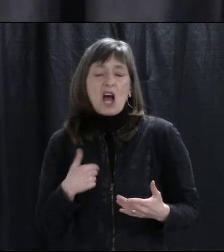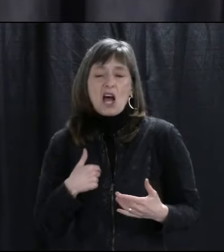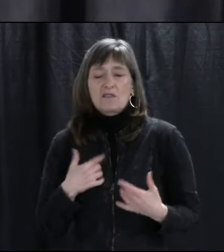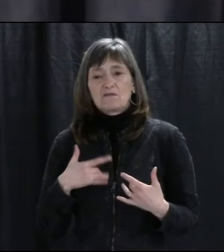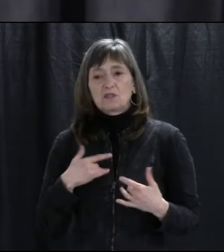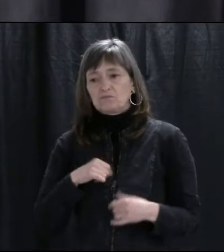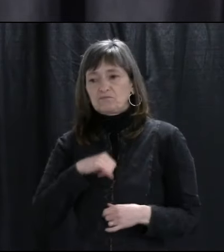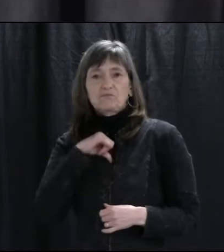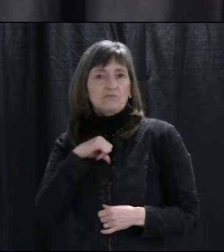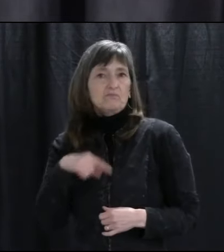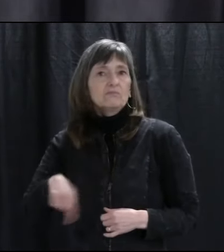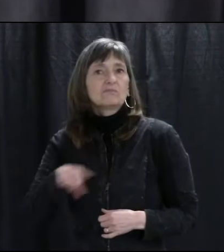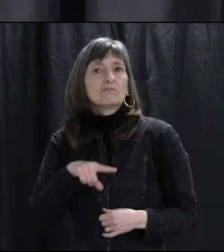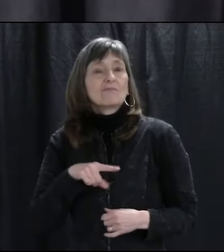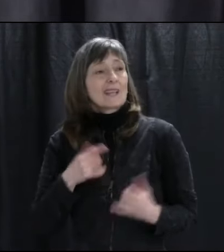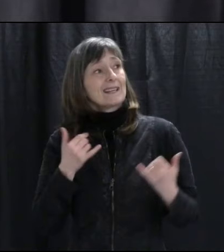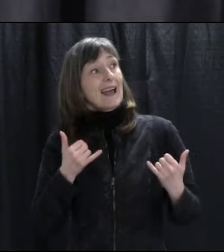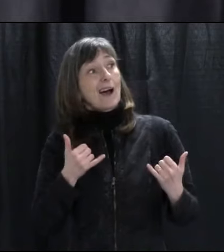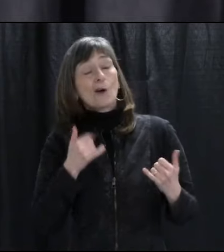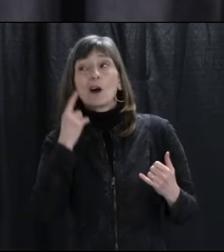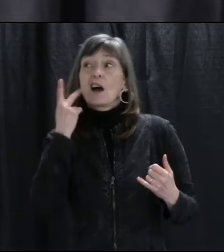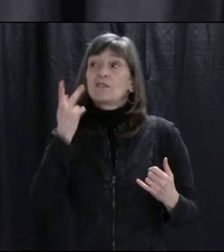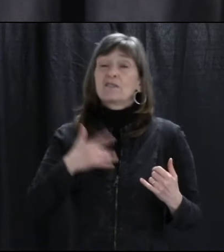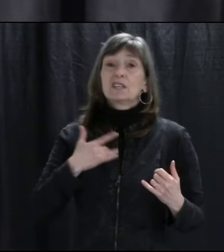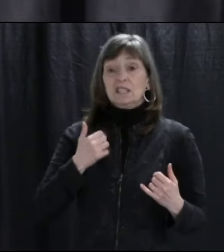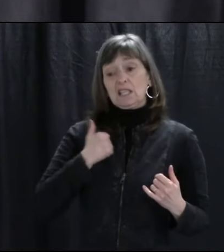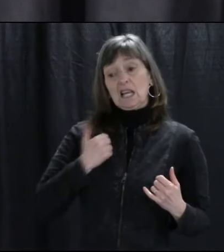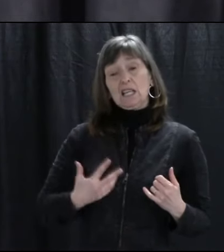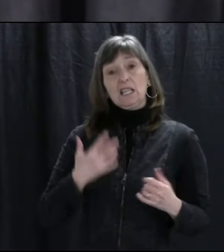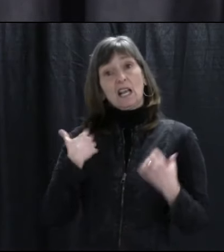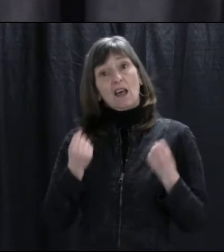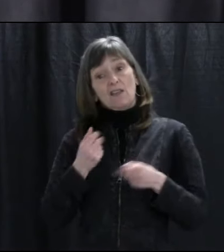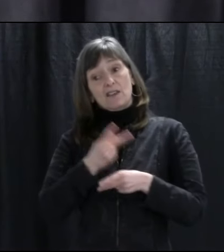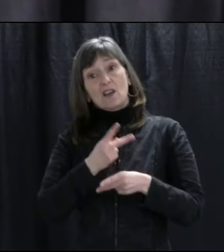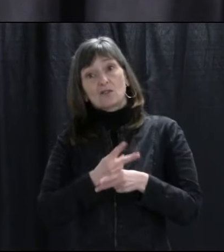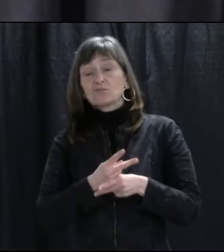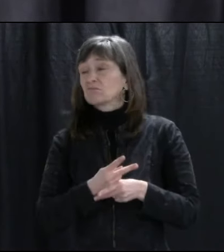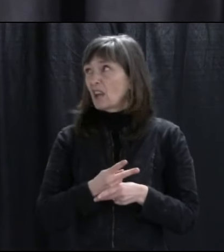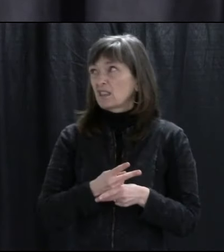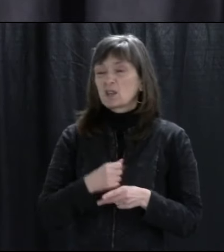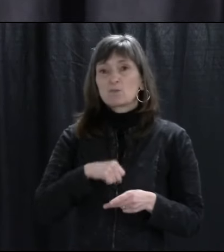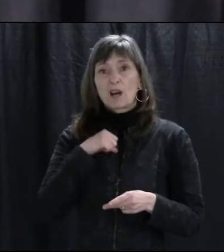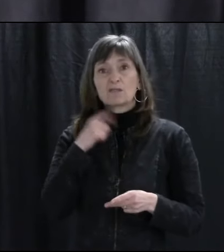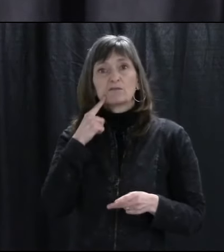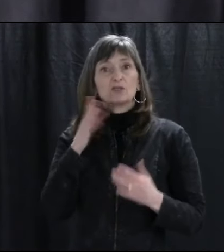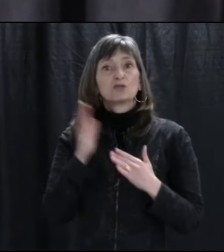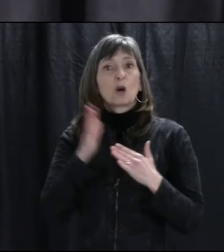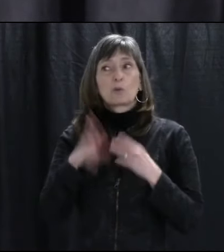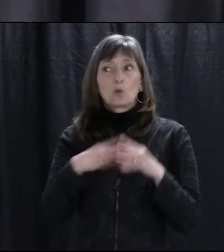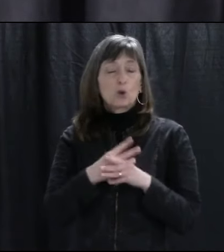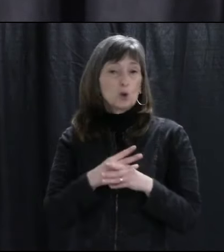is showing itself now as the best in the world. But remember, we get through this together. The time to do something about this is